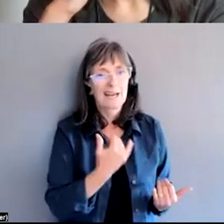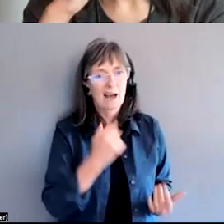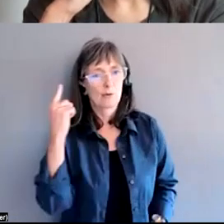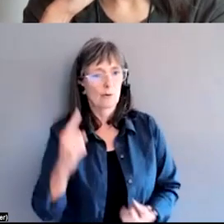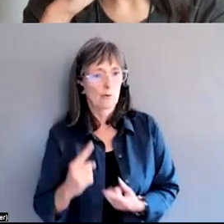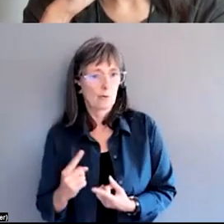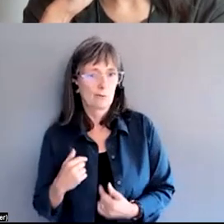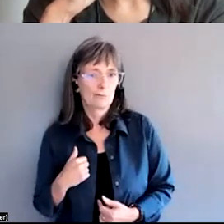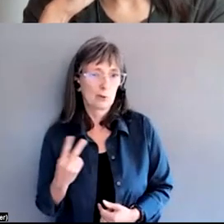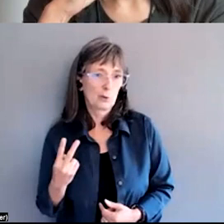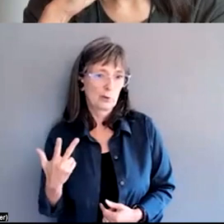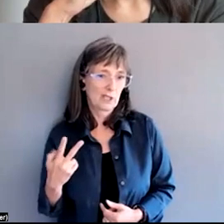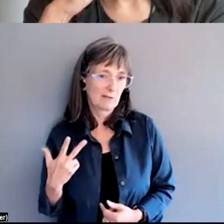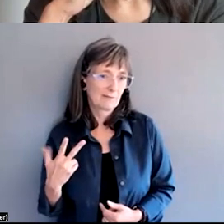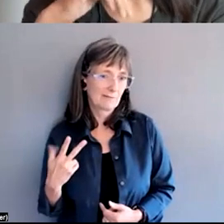more like 2 to 3,